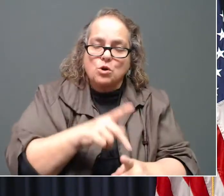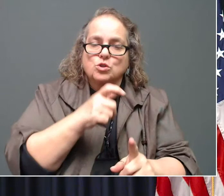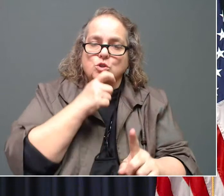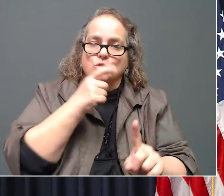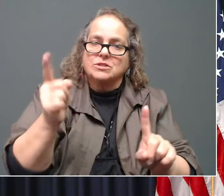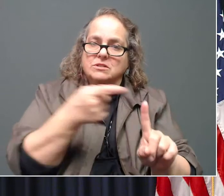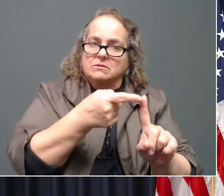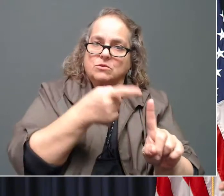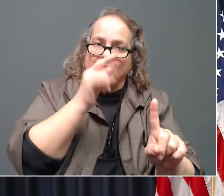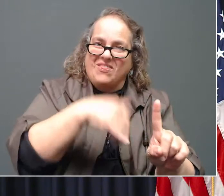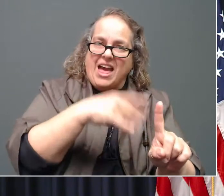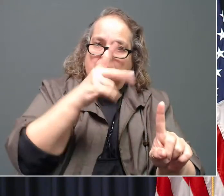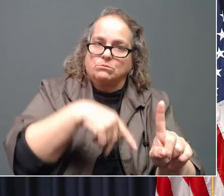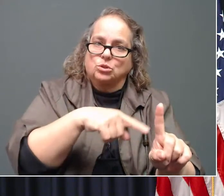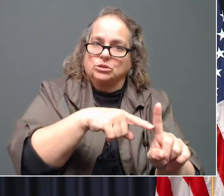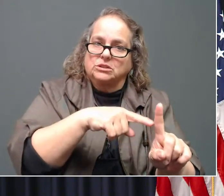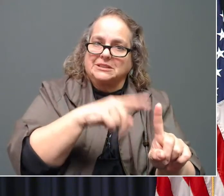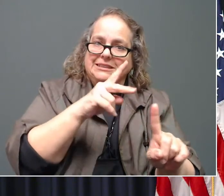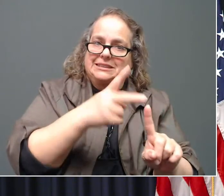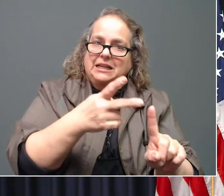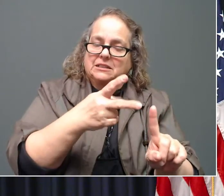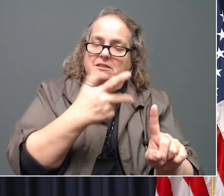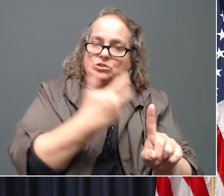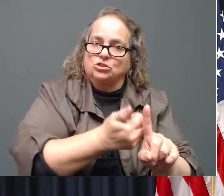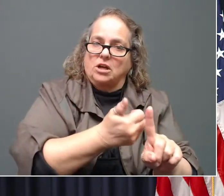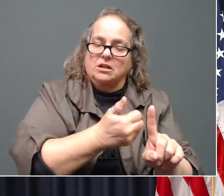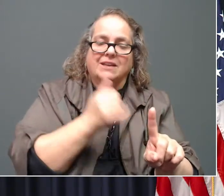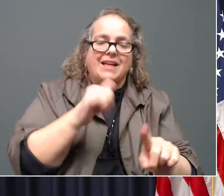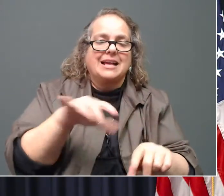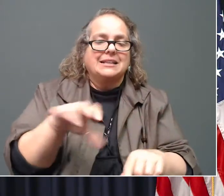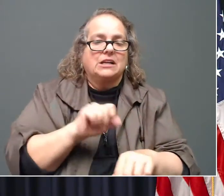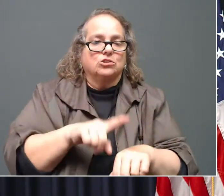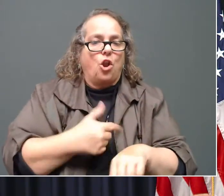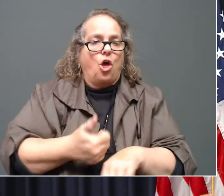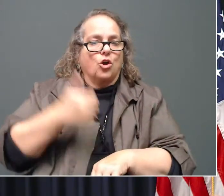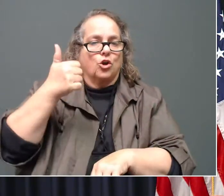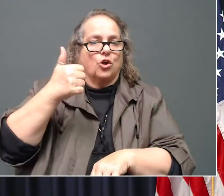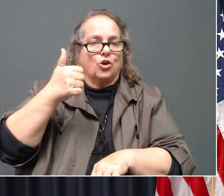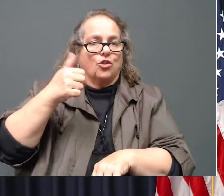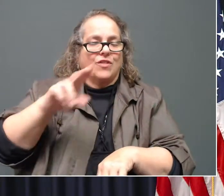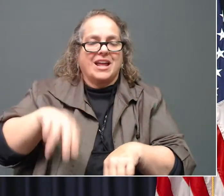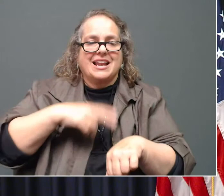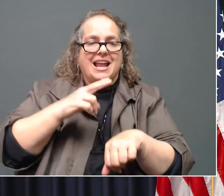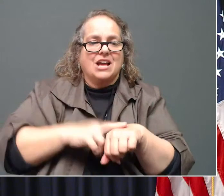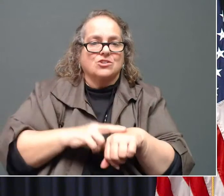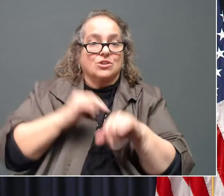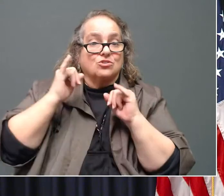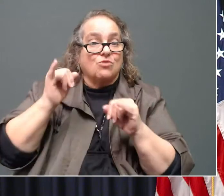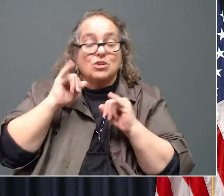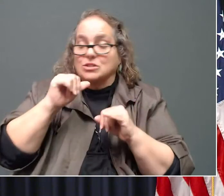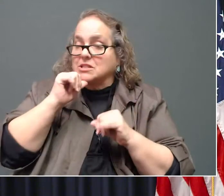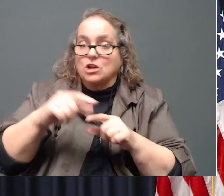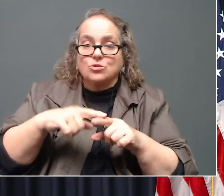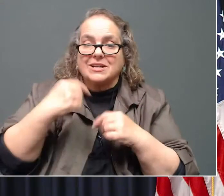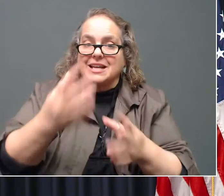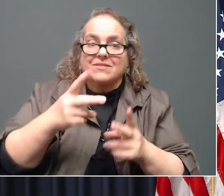The national instructions there isn't to get the second dose in anybody's arm as fast as we can. It's to get